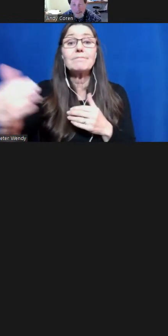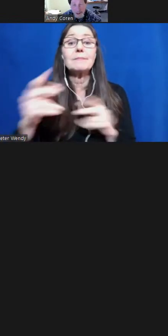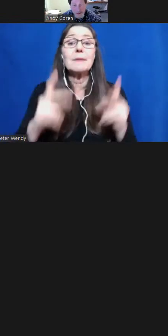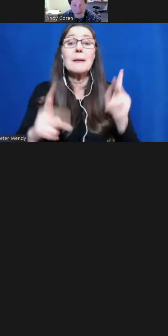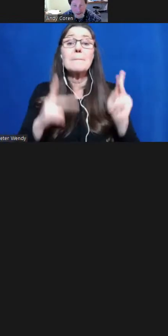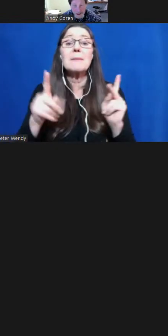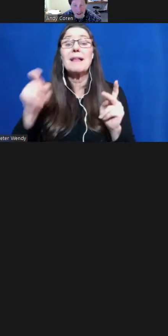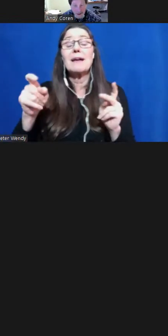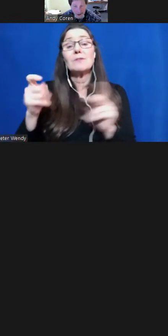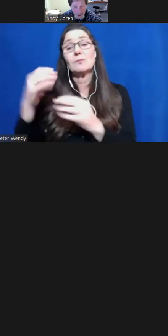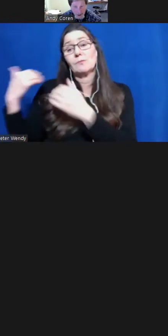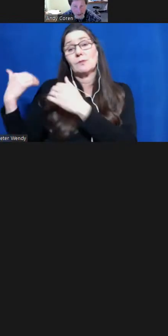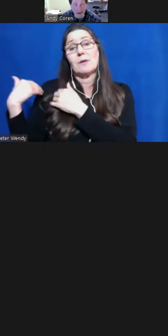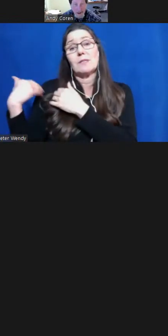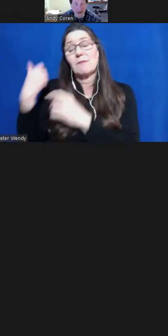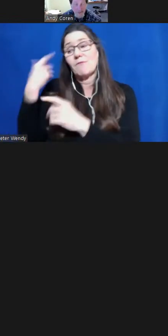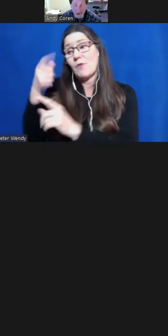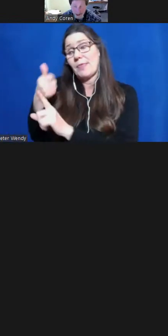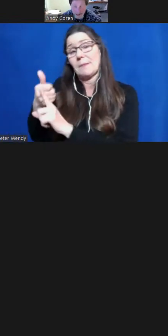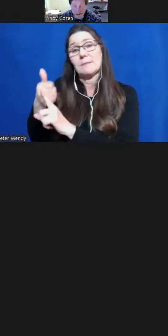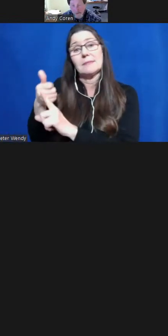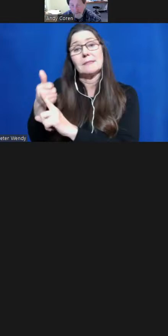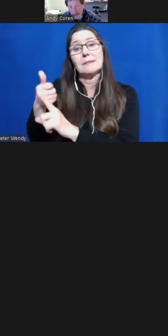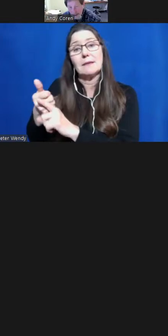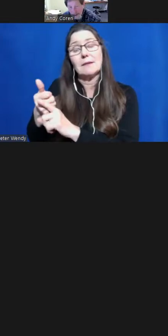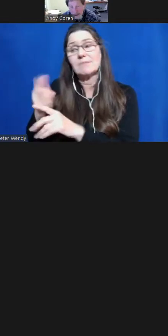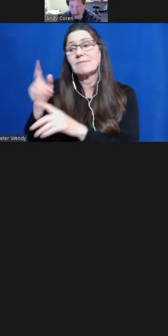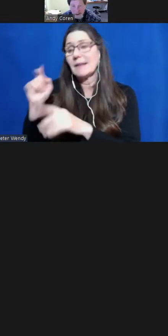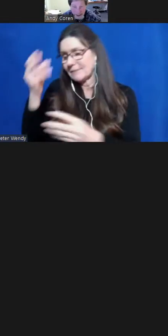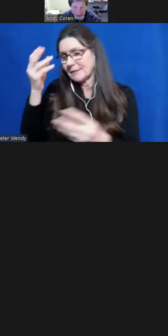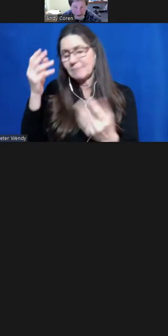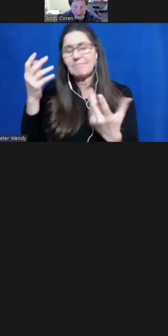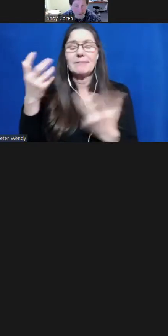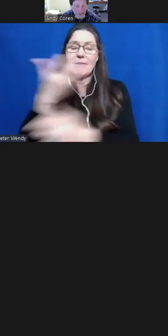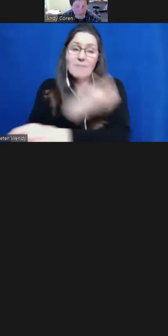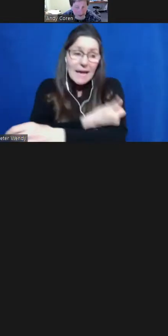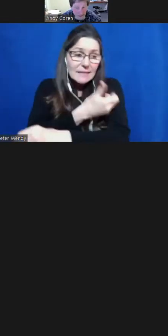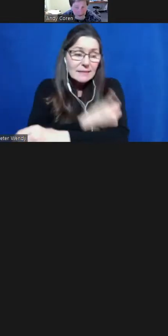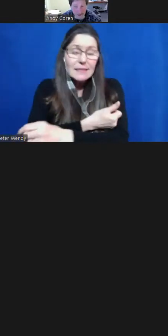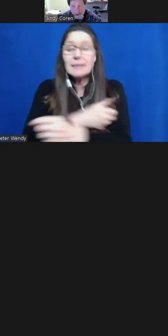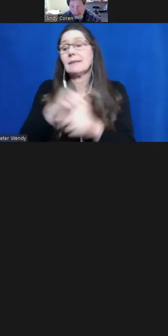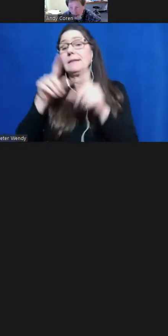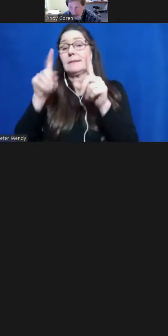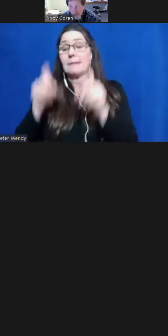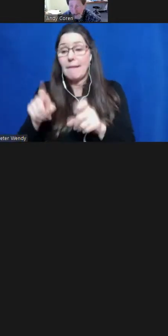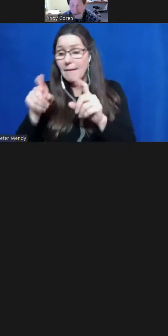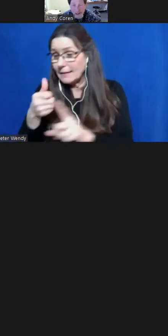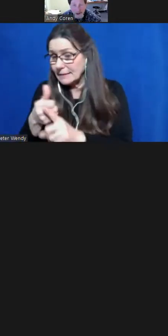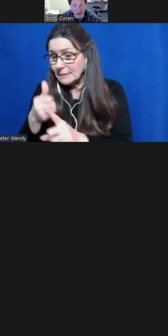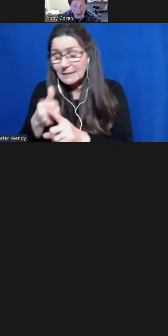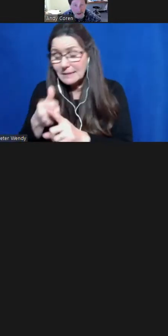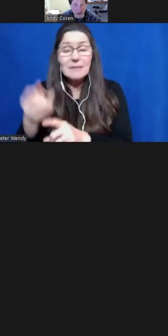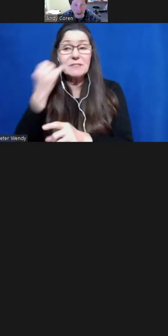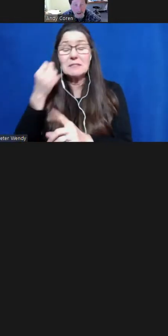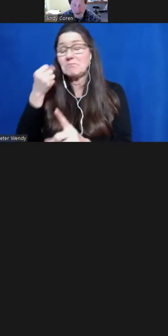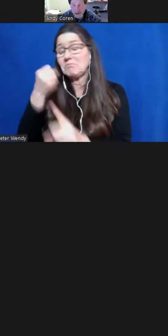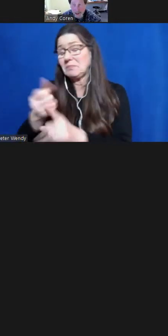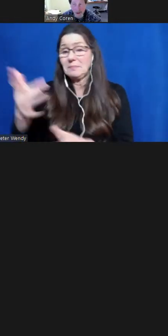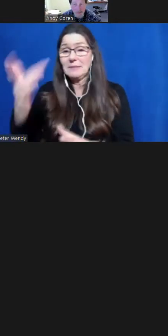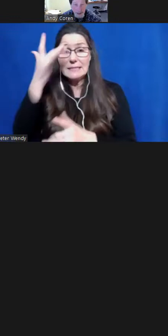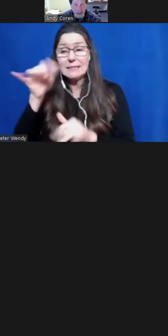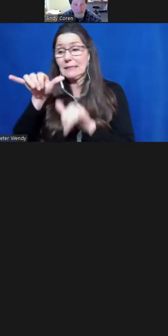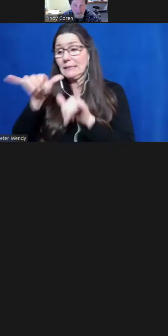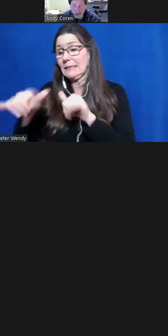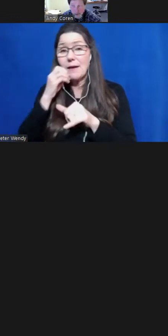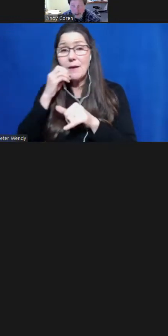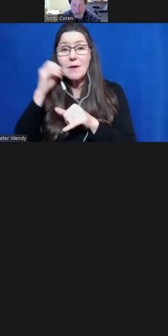take responsibility on their own for getting themselves vaccinated and tested. And if they have symptoms, stay home. And so this is another thing to